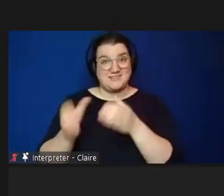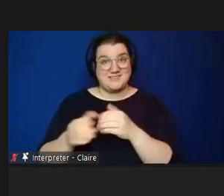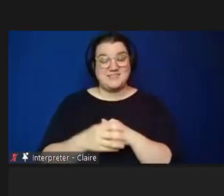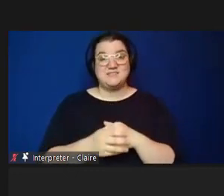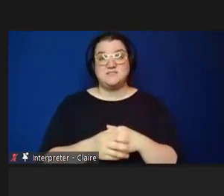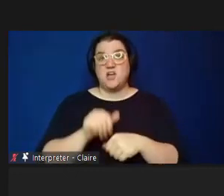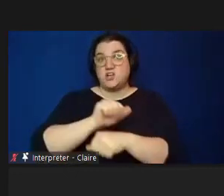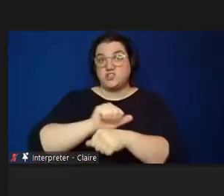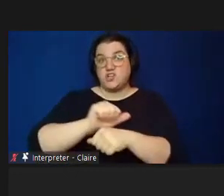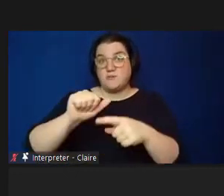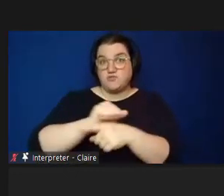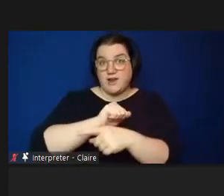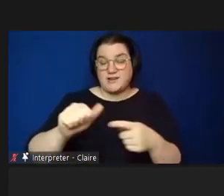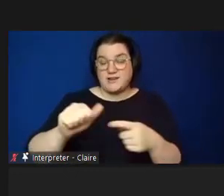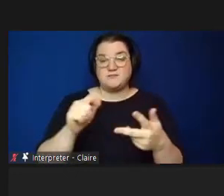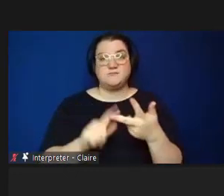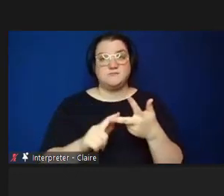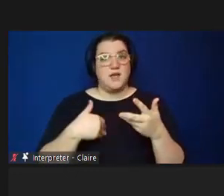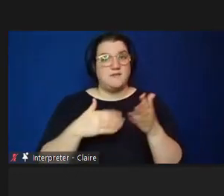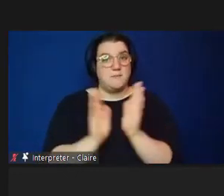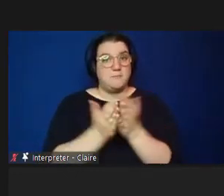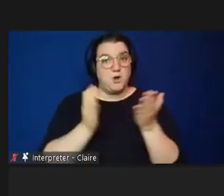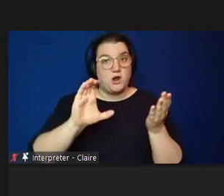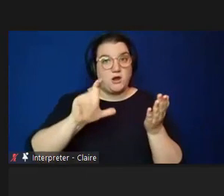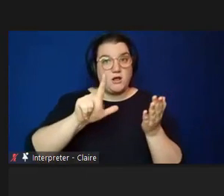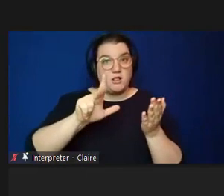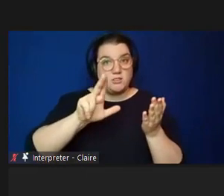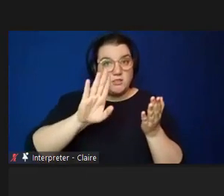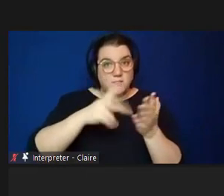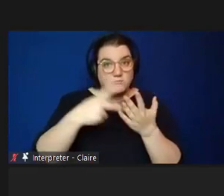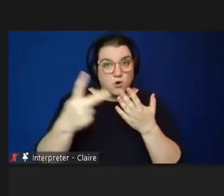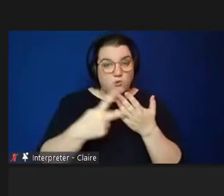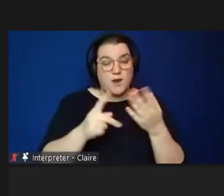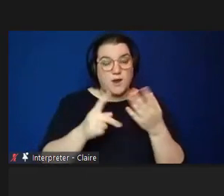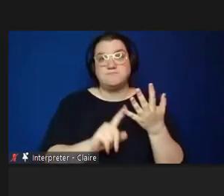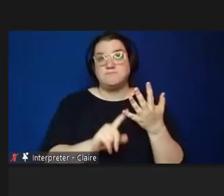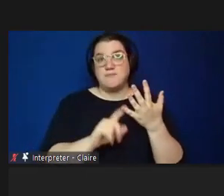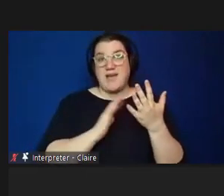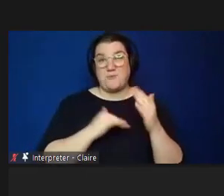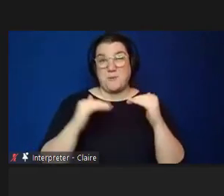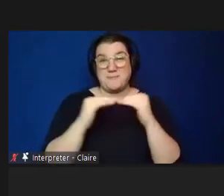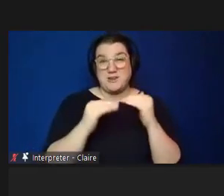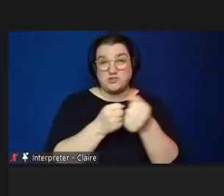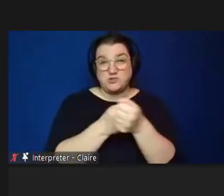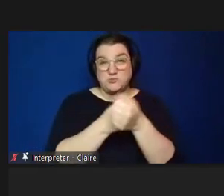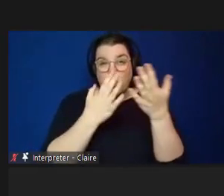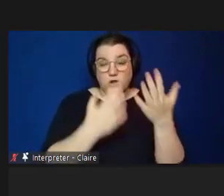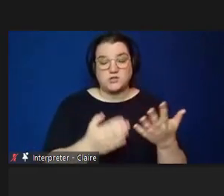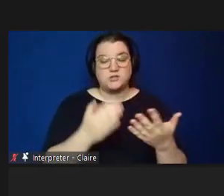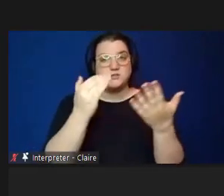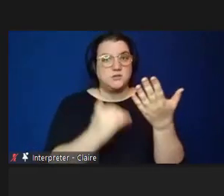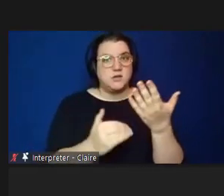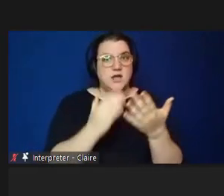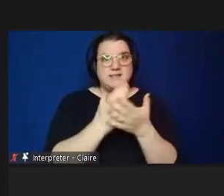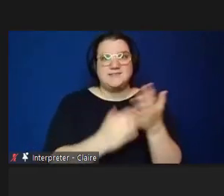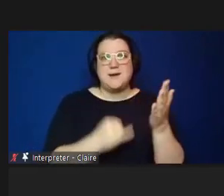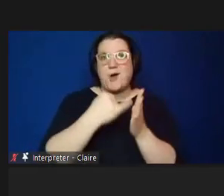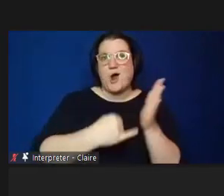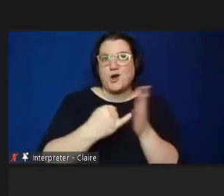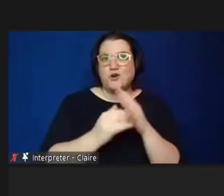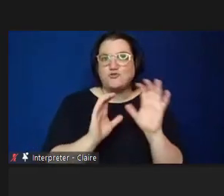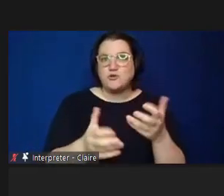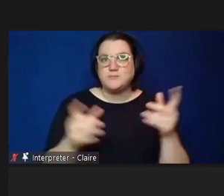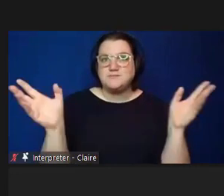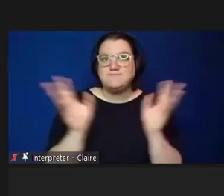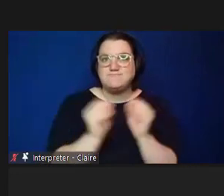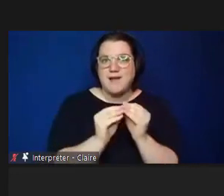training. We have a book club program, our peer supporters. We had some art groups that were meeting online. We